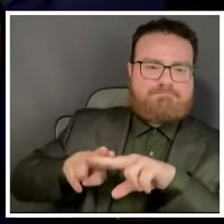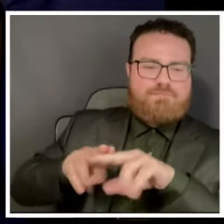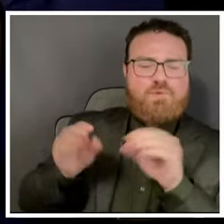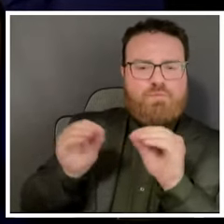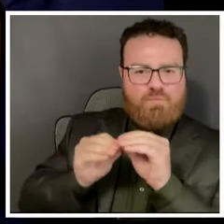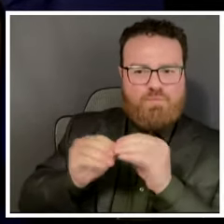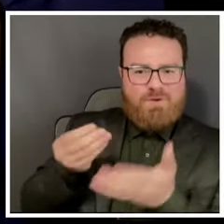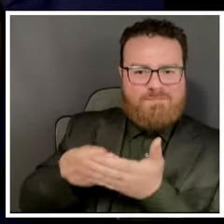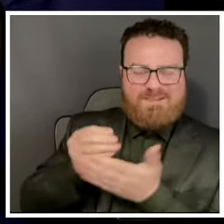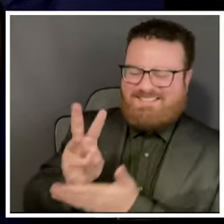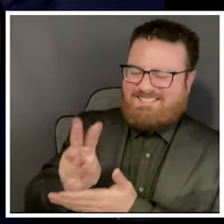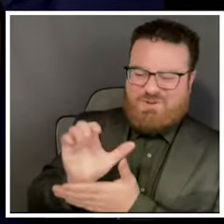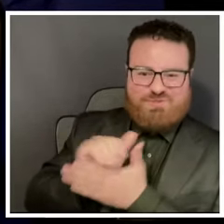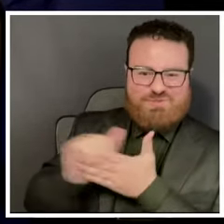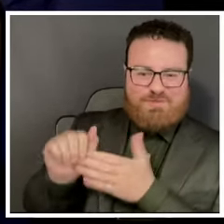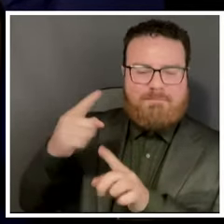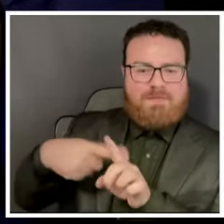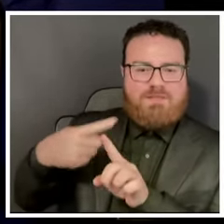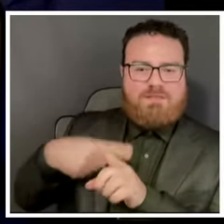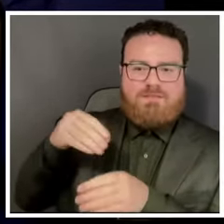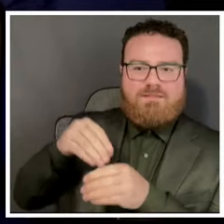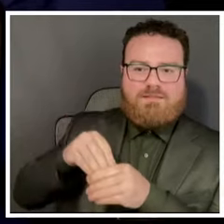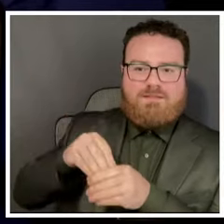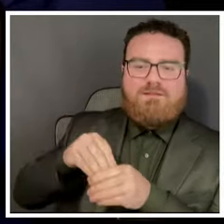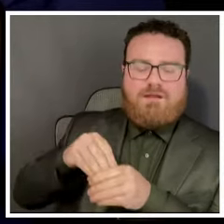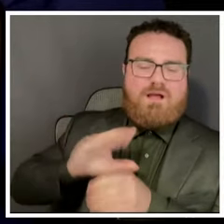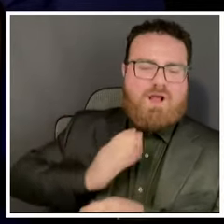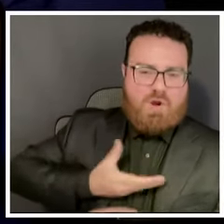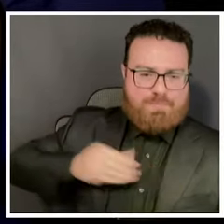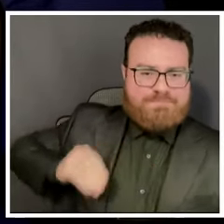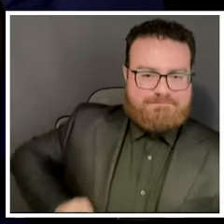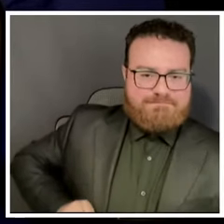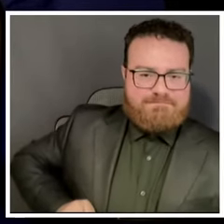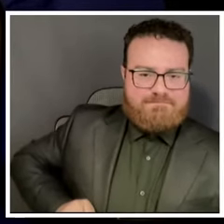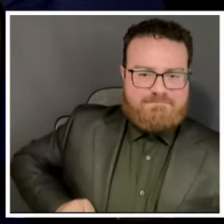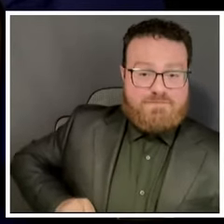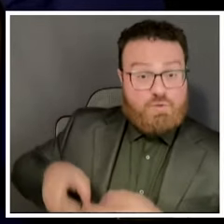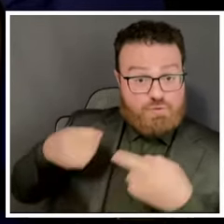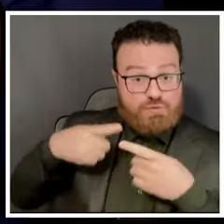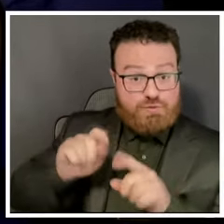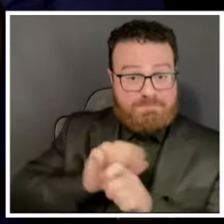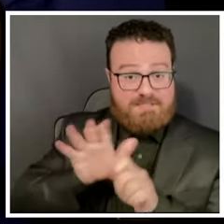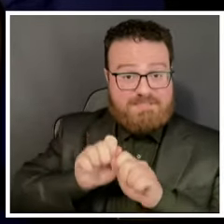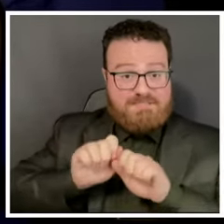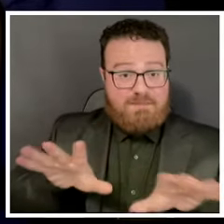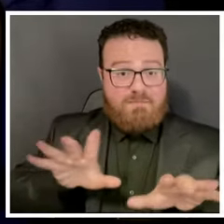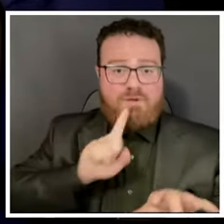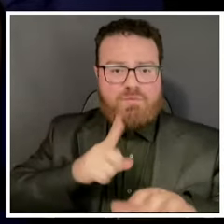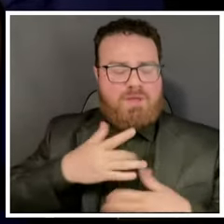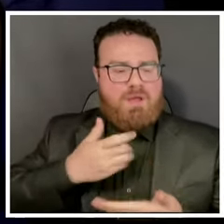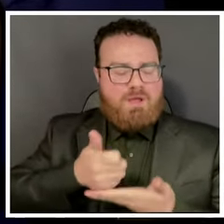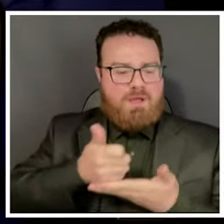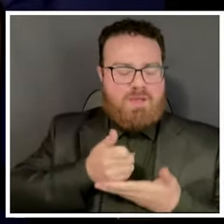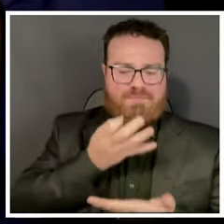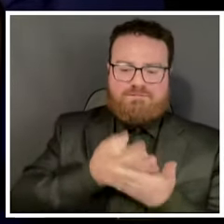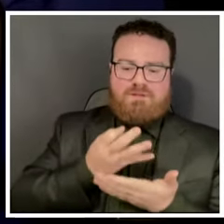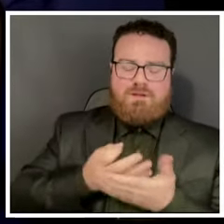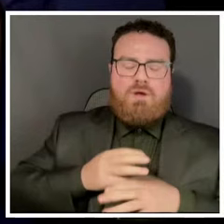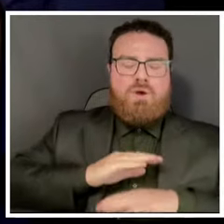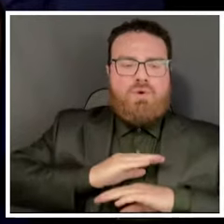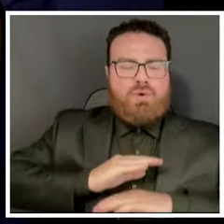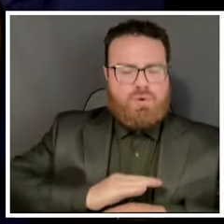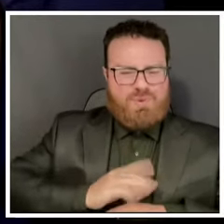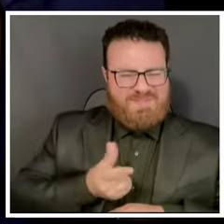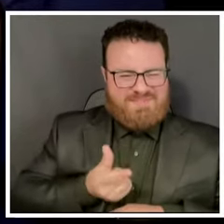Not only did it give us a little breathing room during the pandemic, it also let us glimpse a future where we could